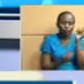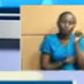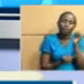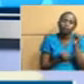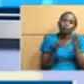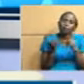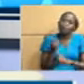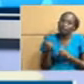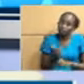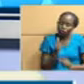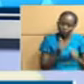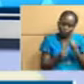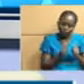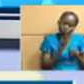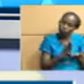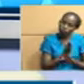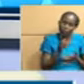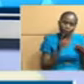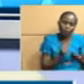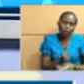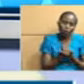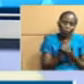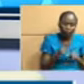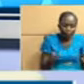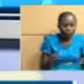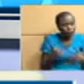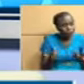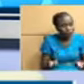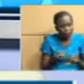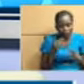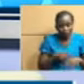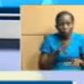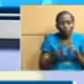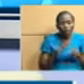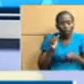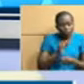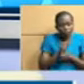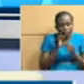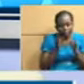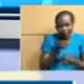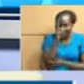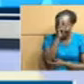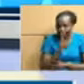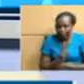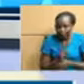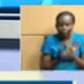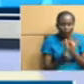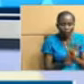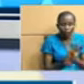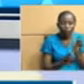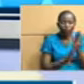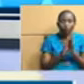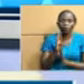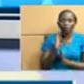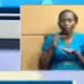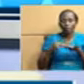be useful in that regard. But on our end, people are doing things in silos. You find that, for example, development